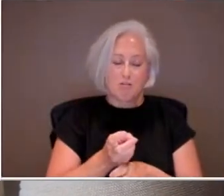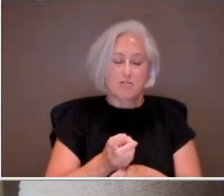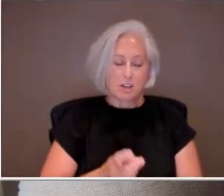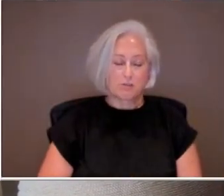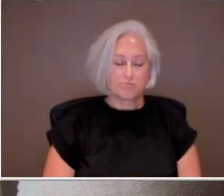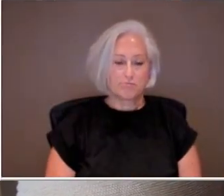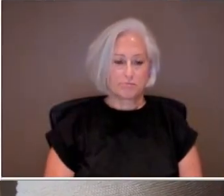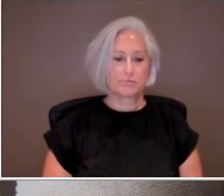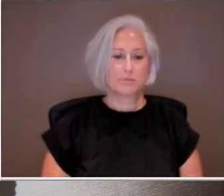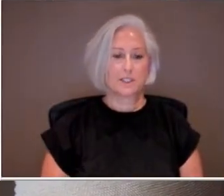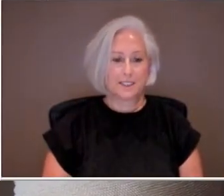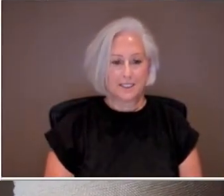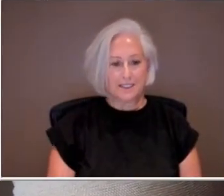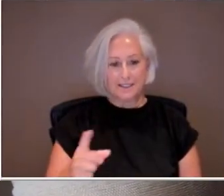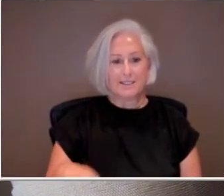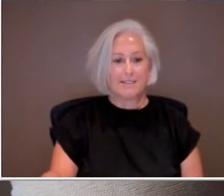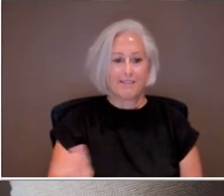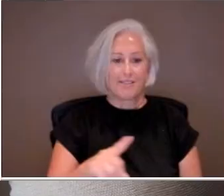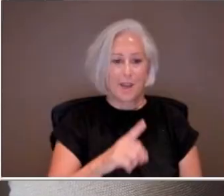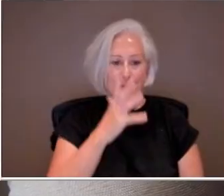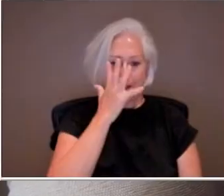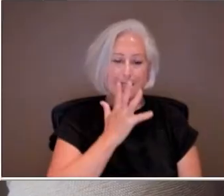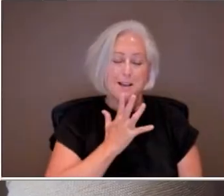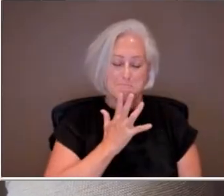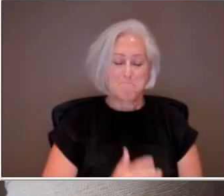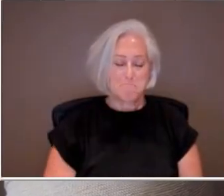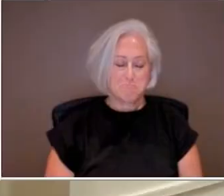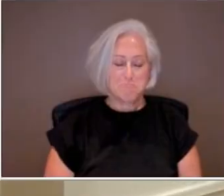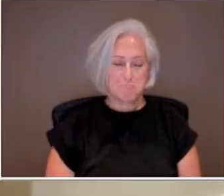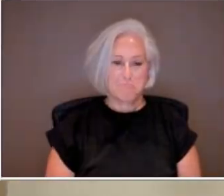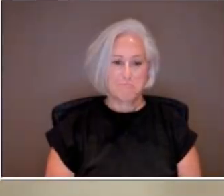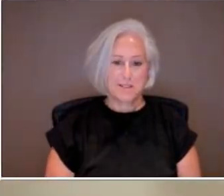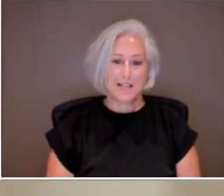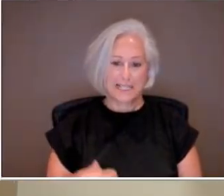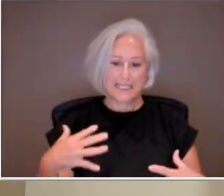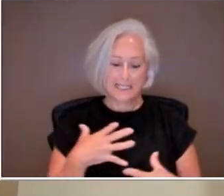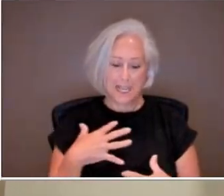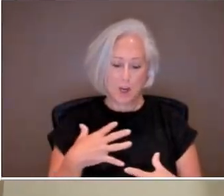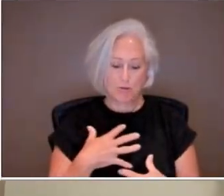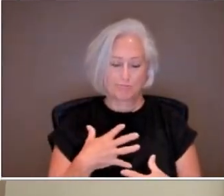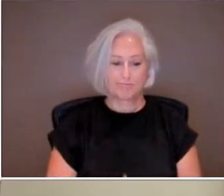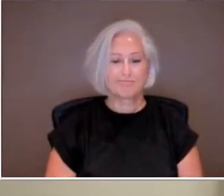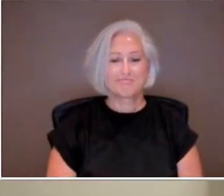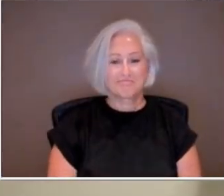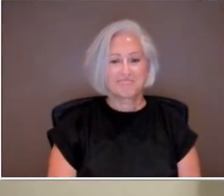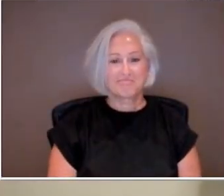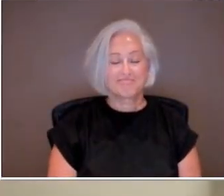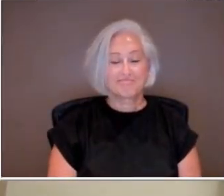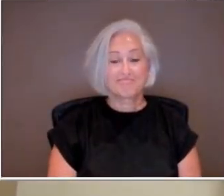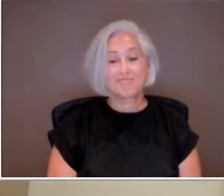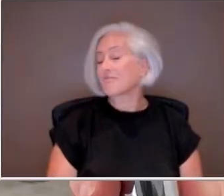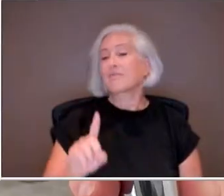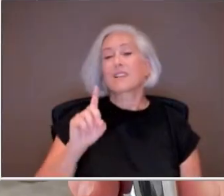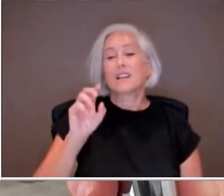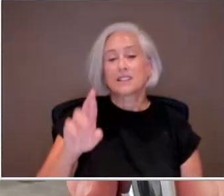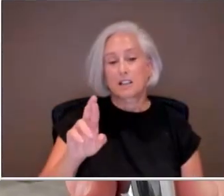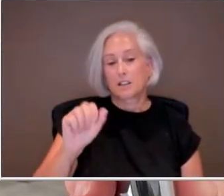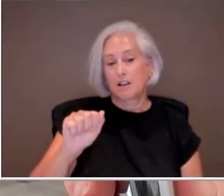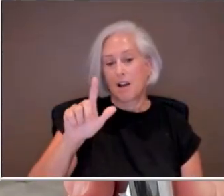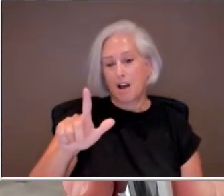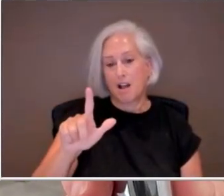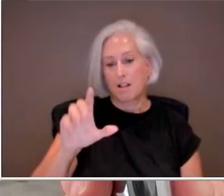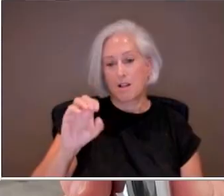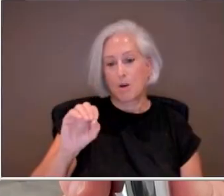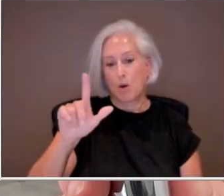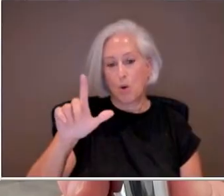because they were so sad and scared. Next, medical oncologist Dr. Al-Ola Abdallah started Jennifer